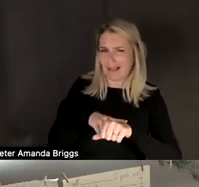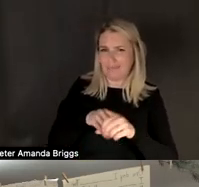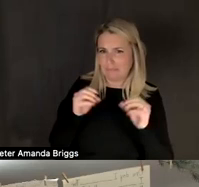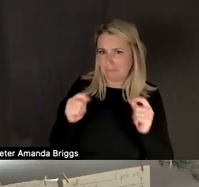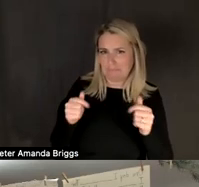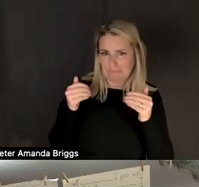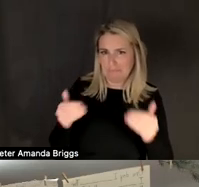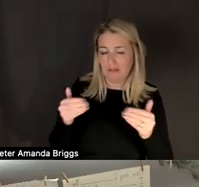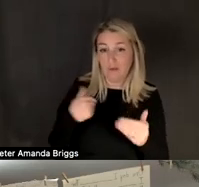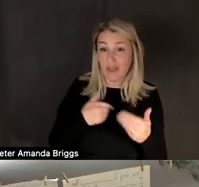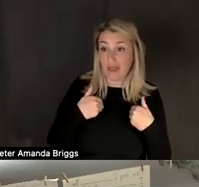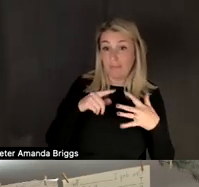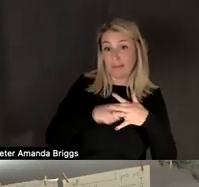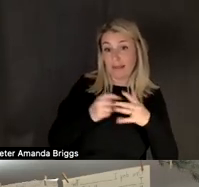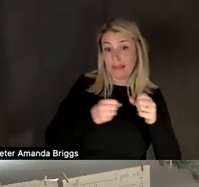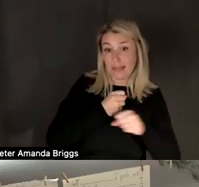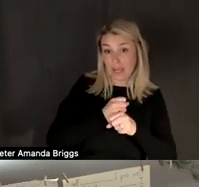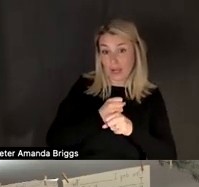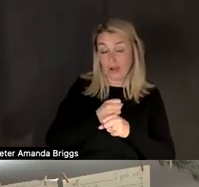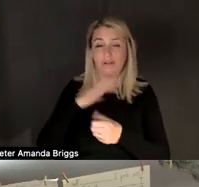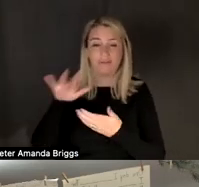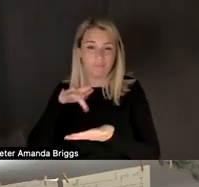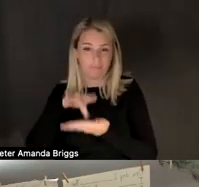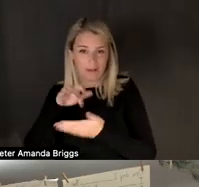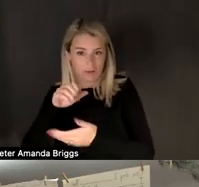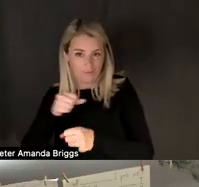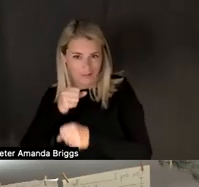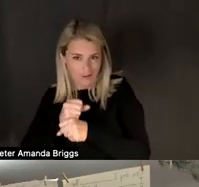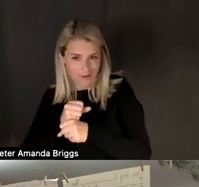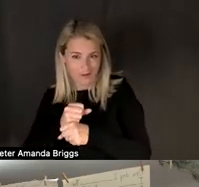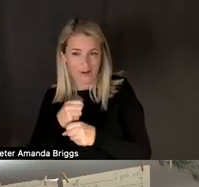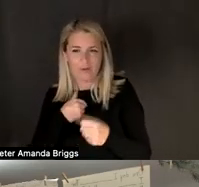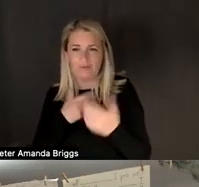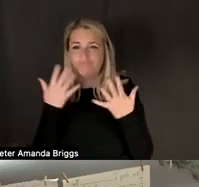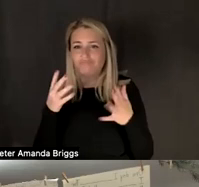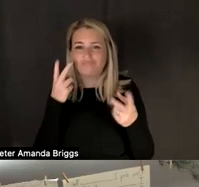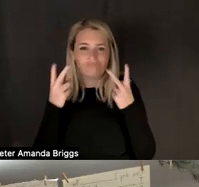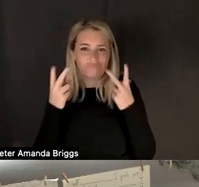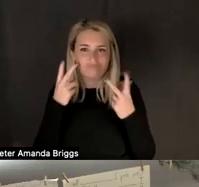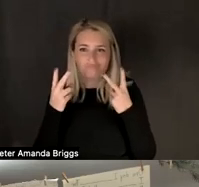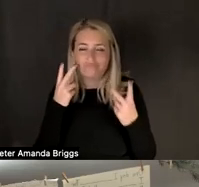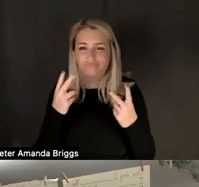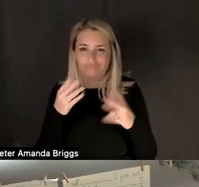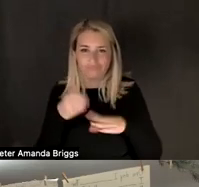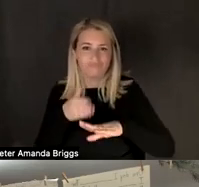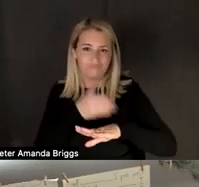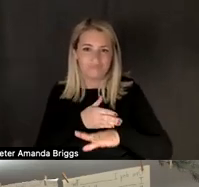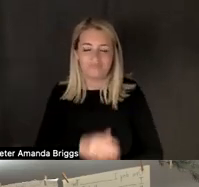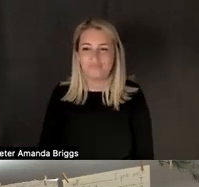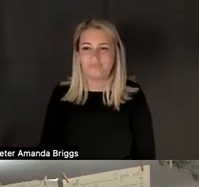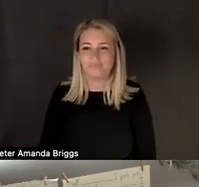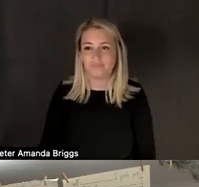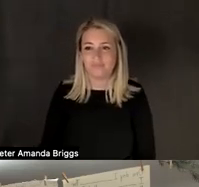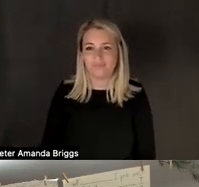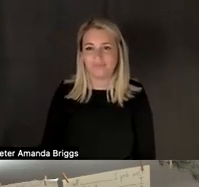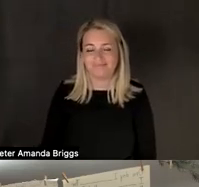have a beginning of the year, we have a middle of the year, and we're already seeing this tremendous progress. We were a little like, okay, let's